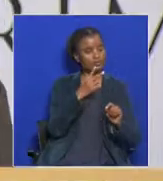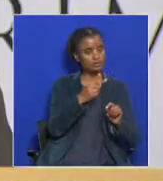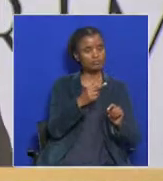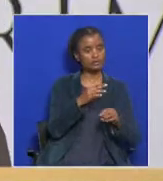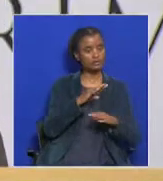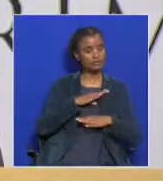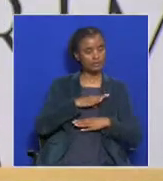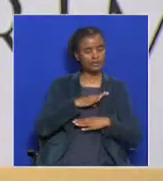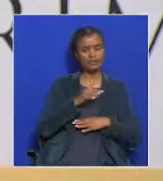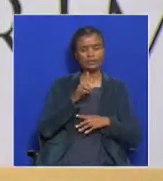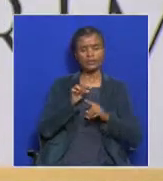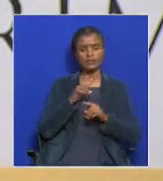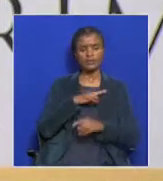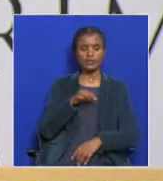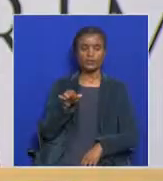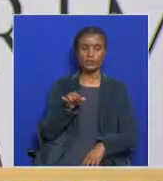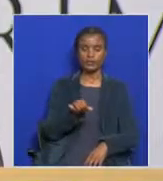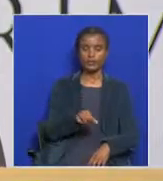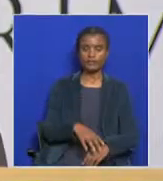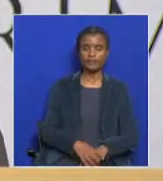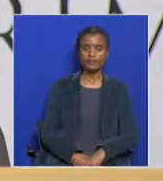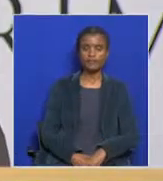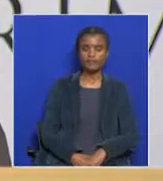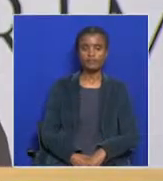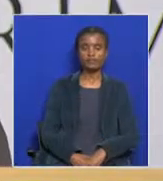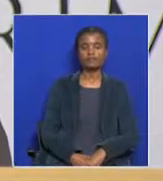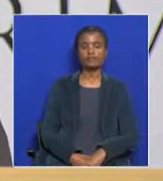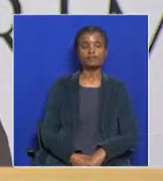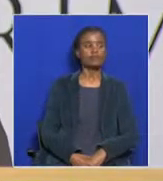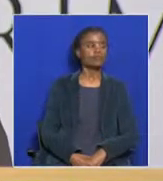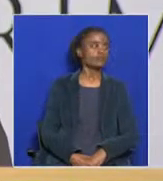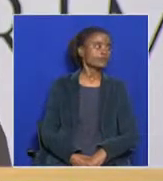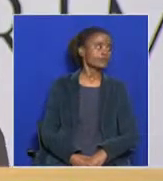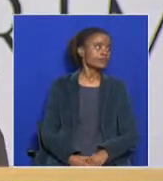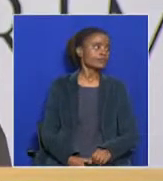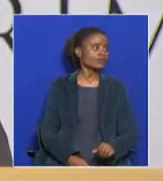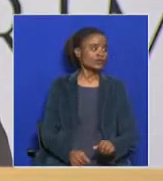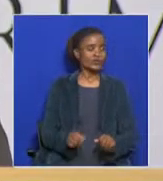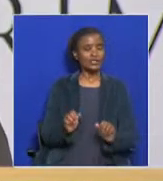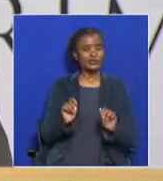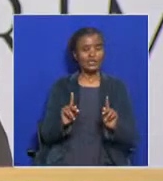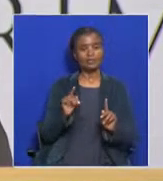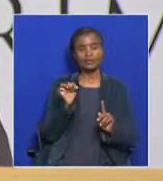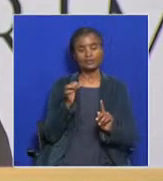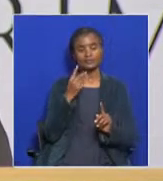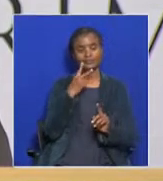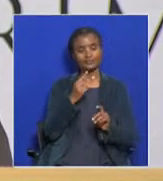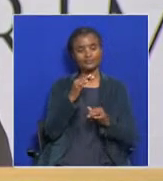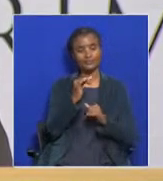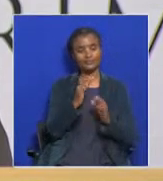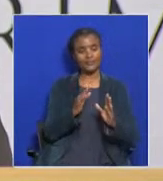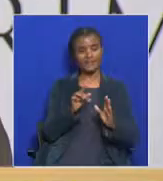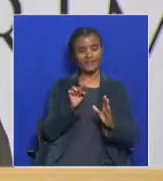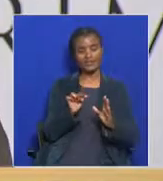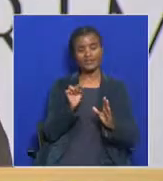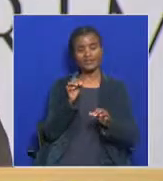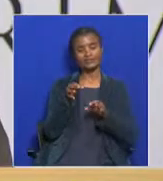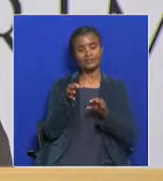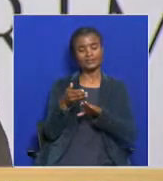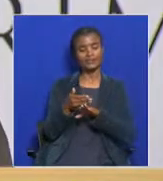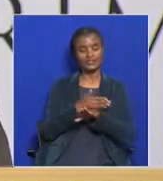Okay, it's a norm that we sealed the container, we went back, and I think I explained previously, there were